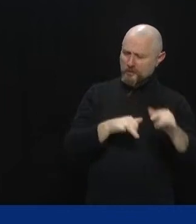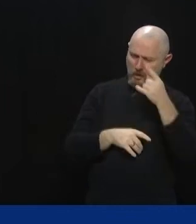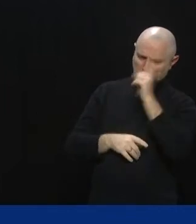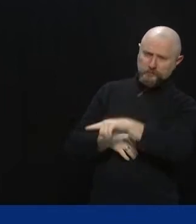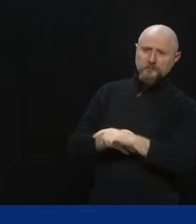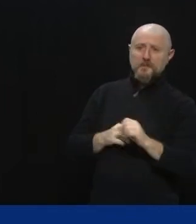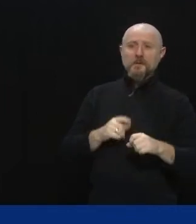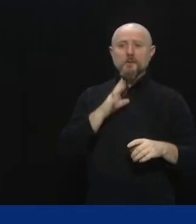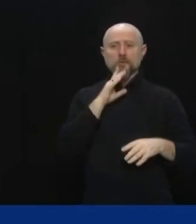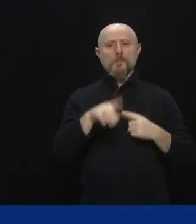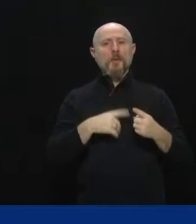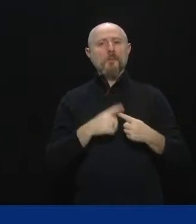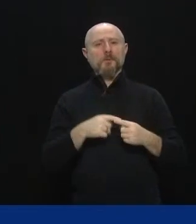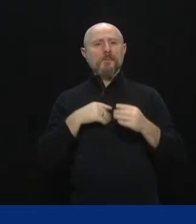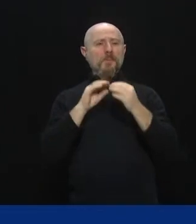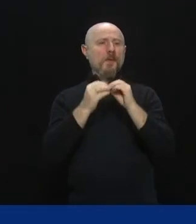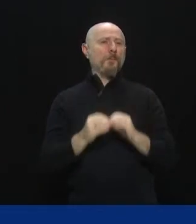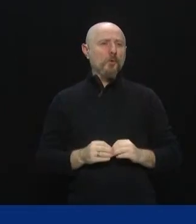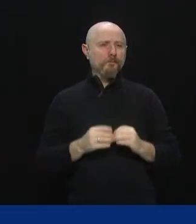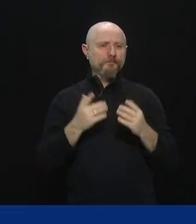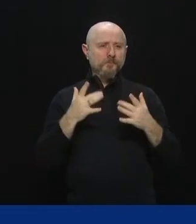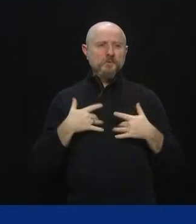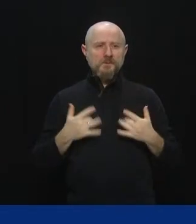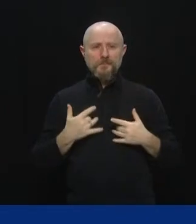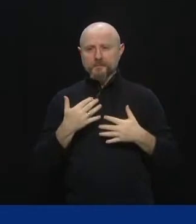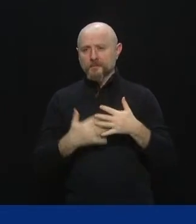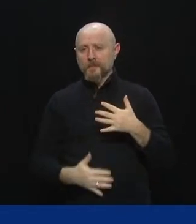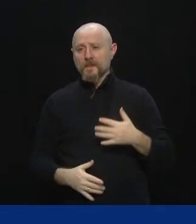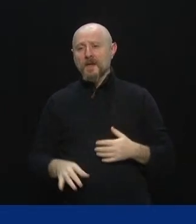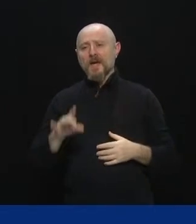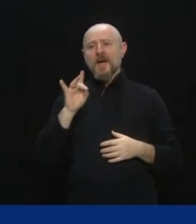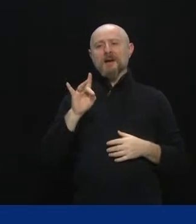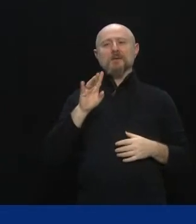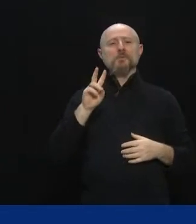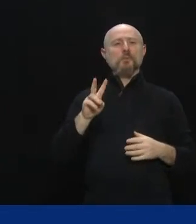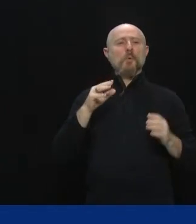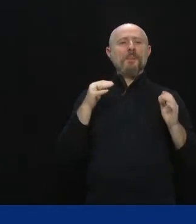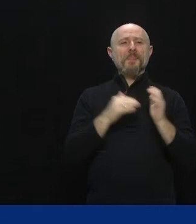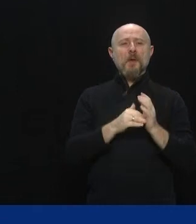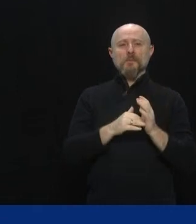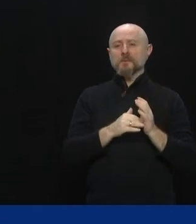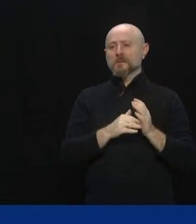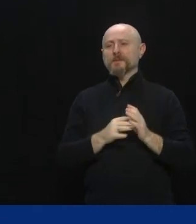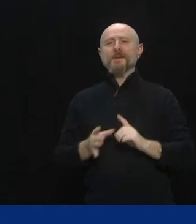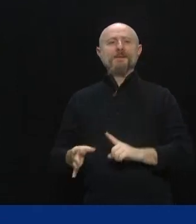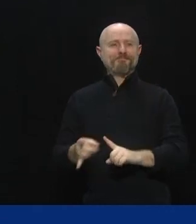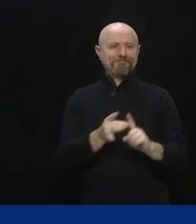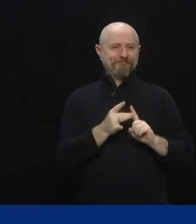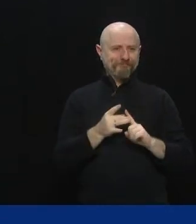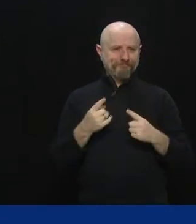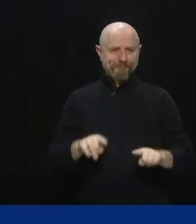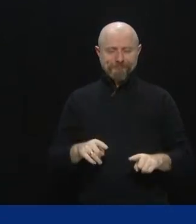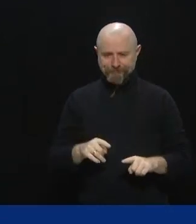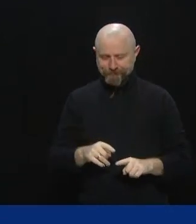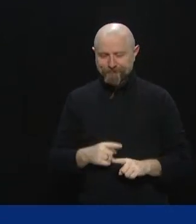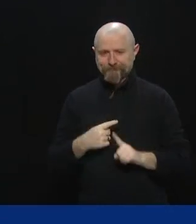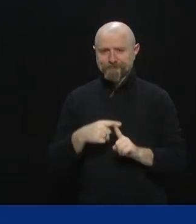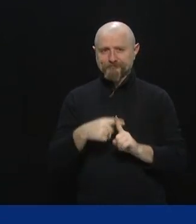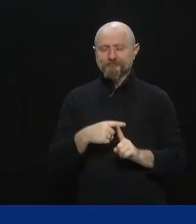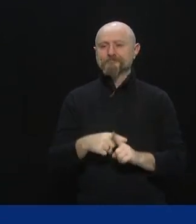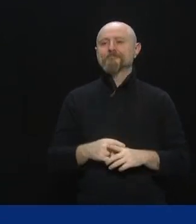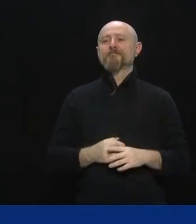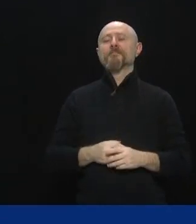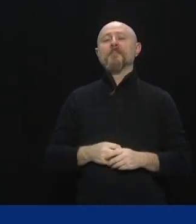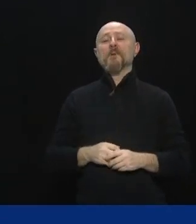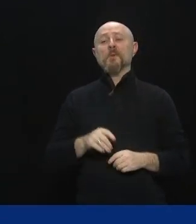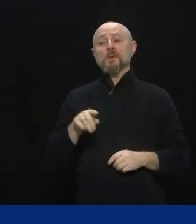about the cases. We've seen 82,000 positive cases. We look at cases per 100,000 people. Now, you may look